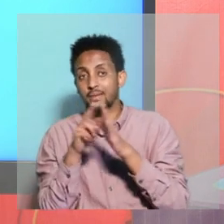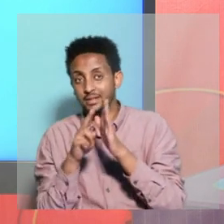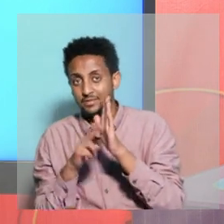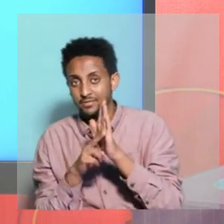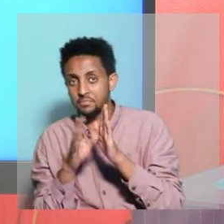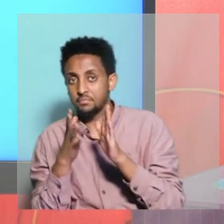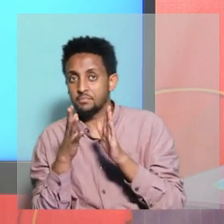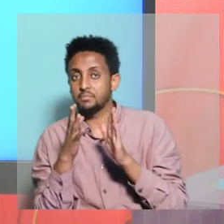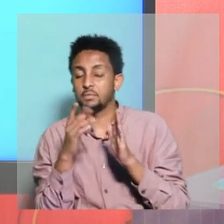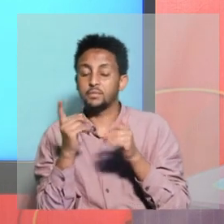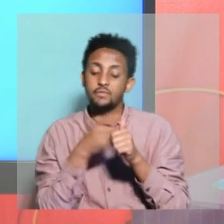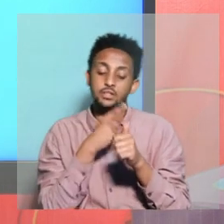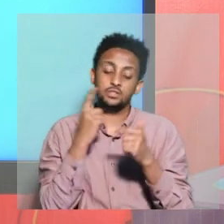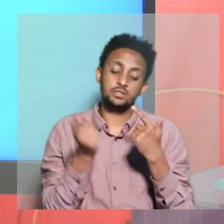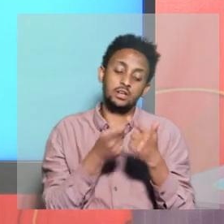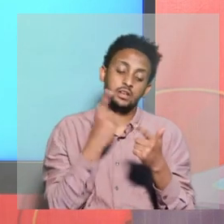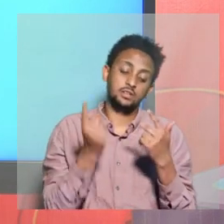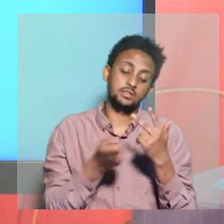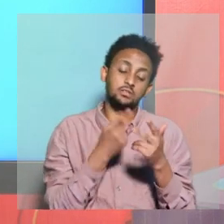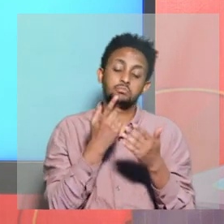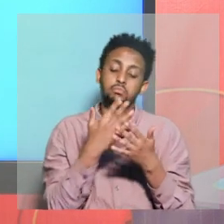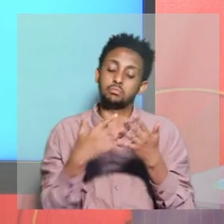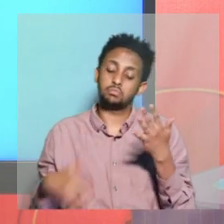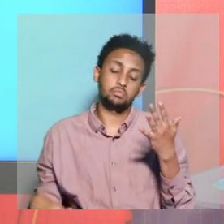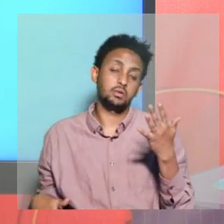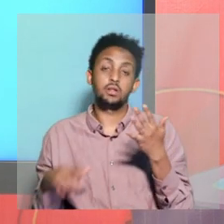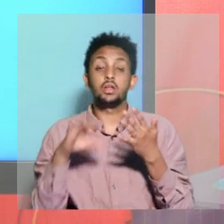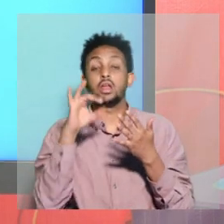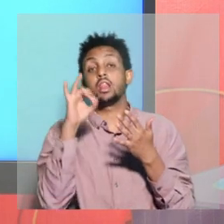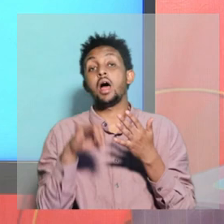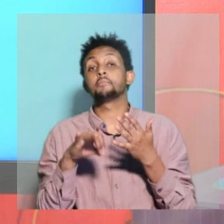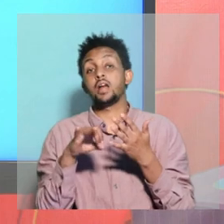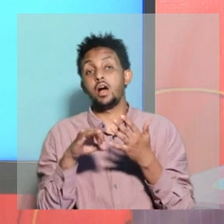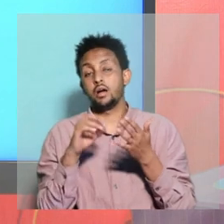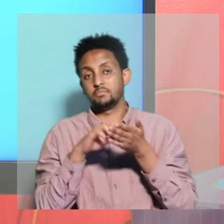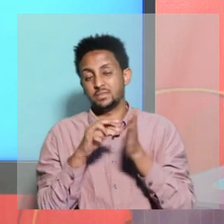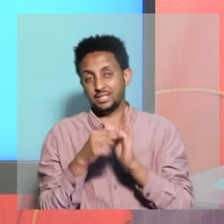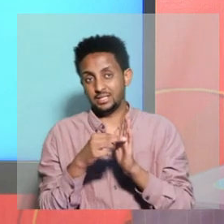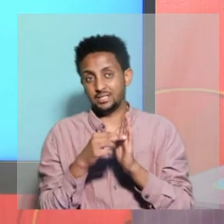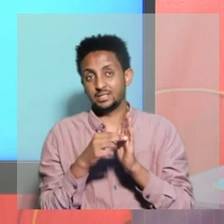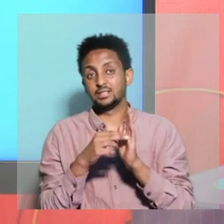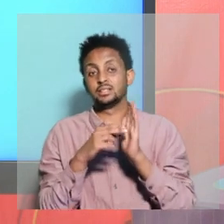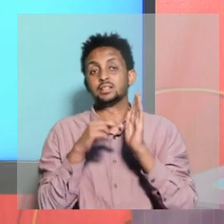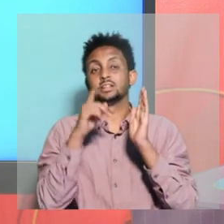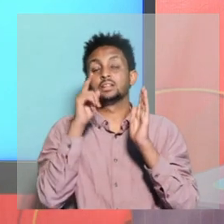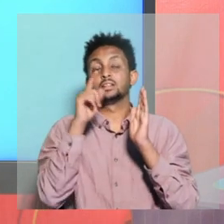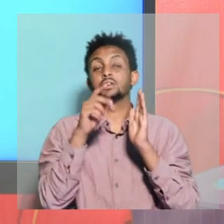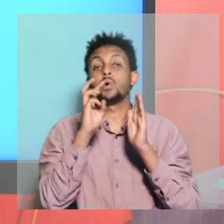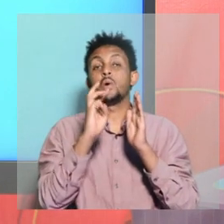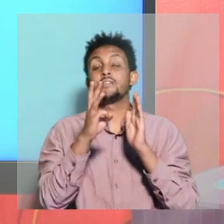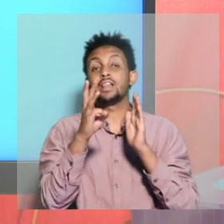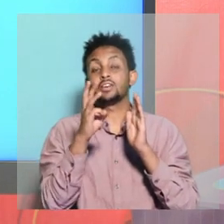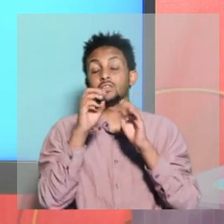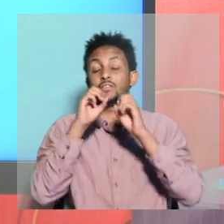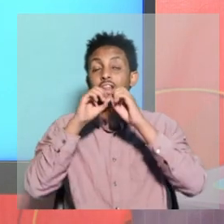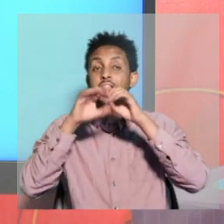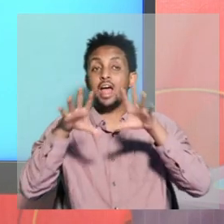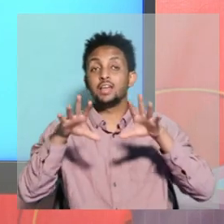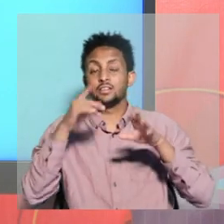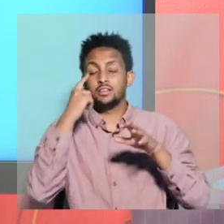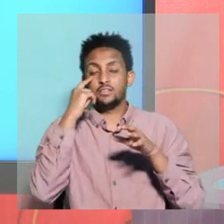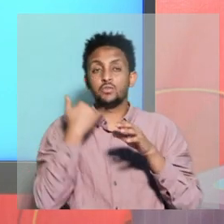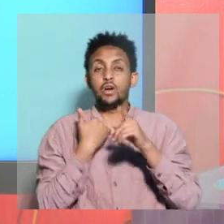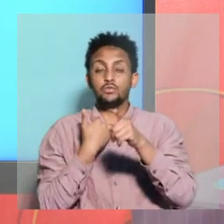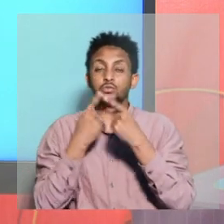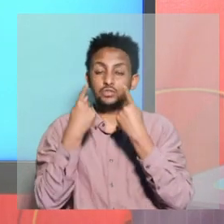find, might be first order, second order, and so on. And lambda is the wavelengths of the light. For example, if you